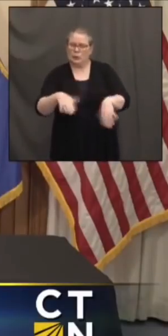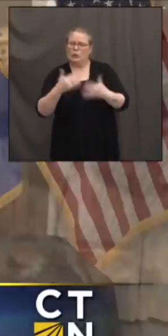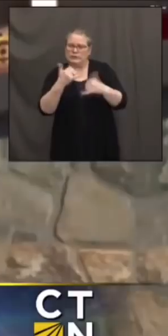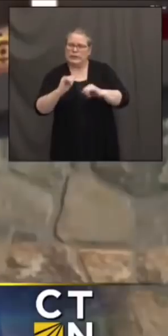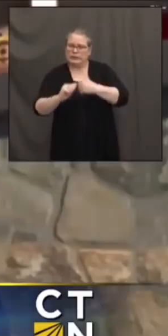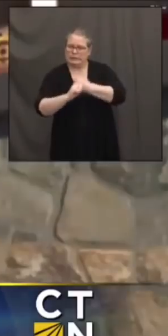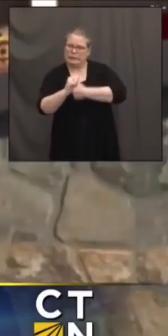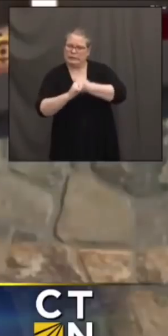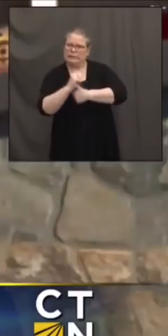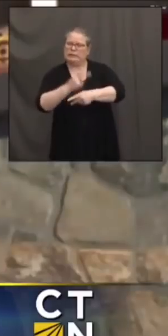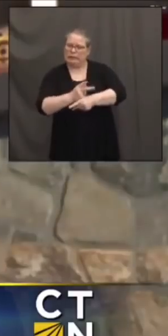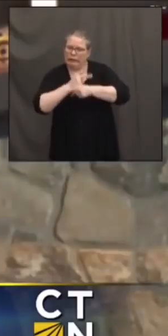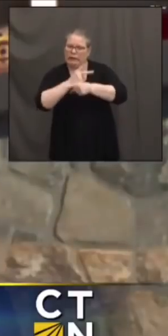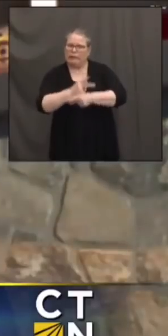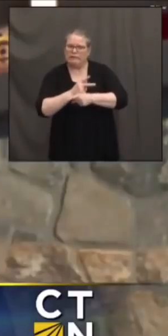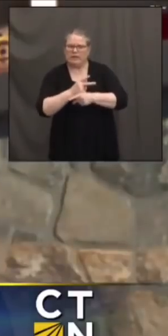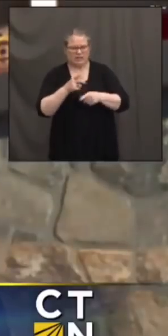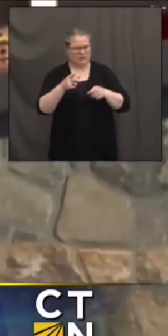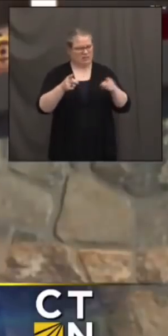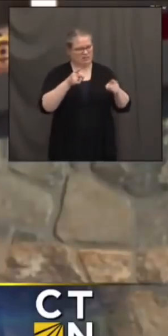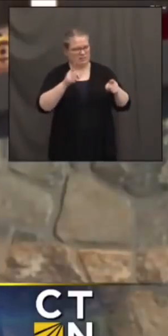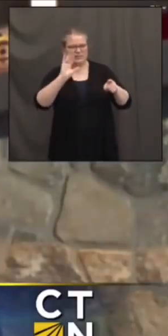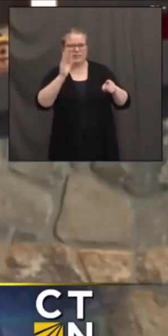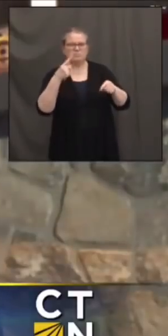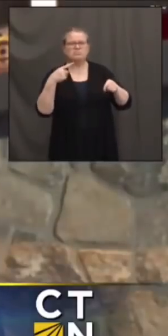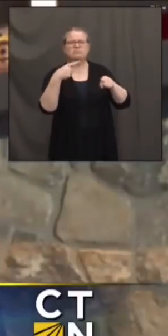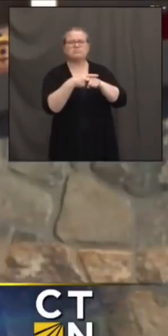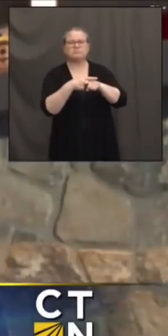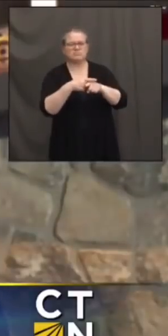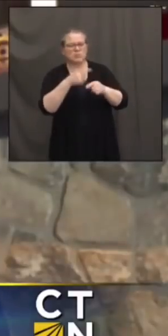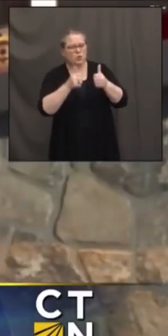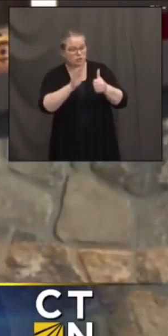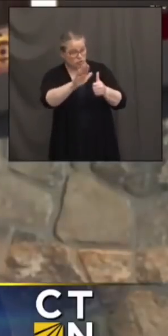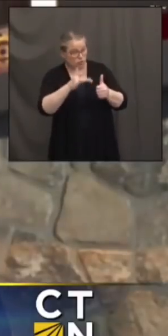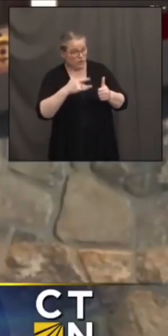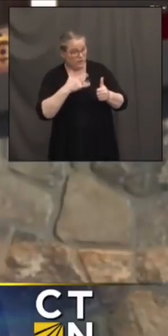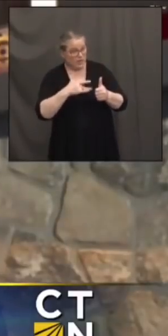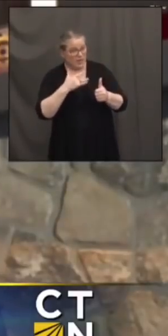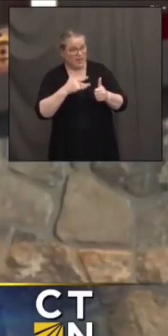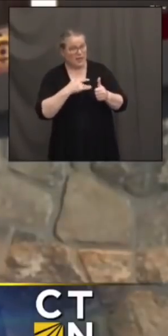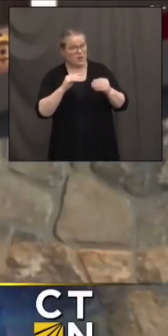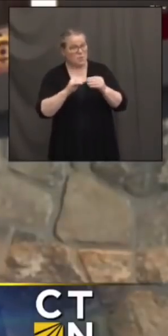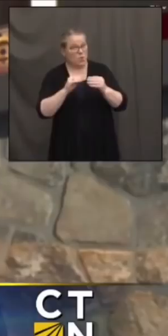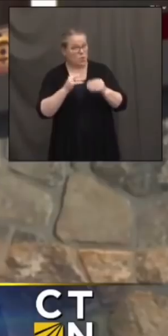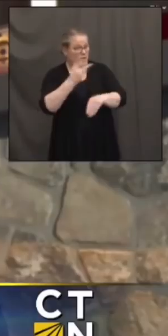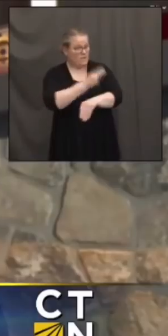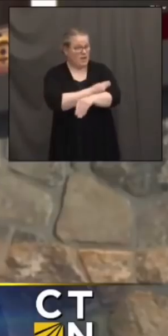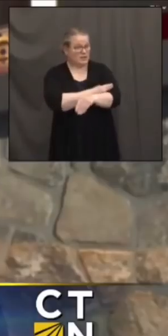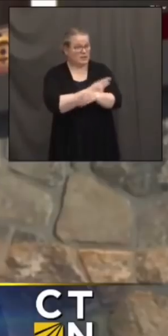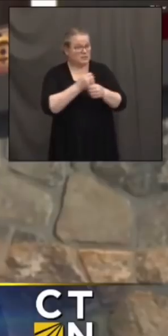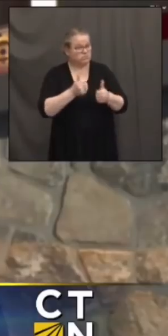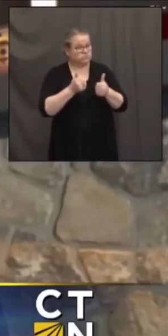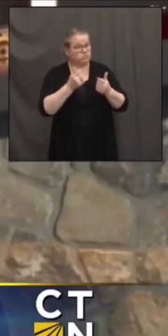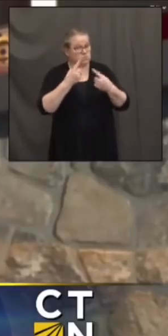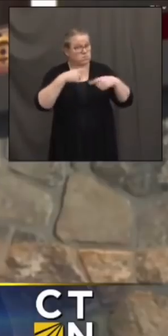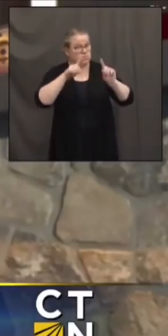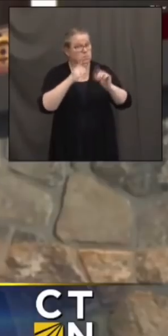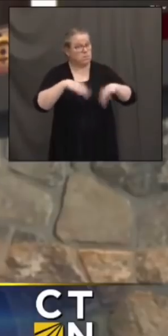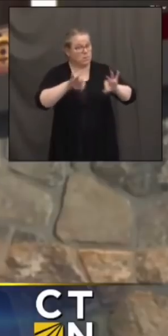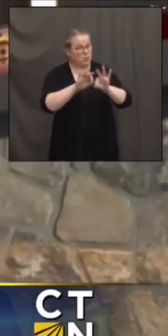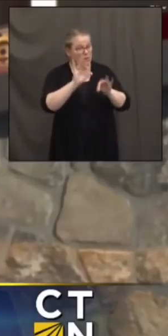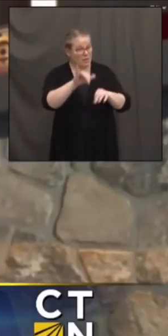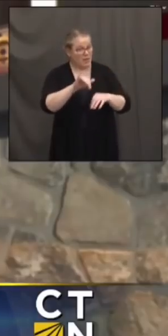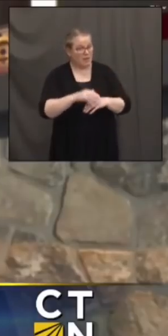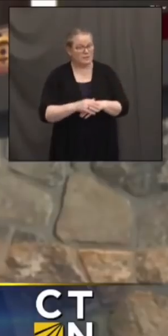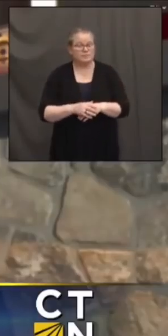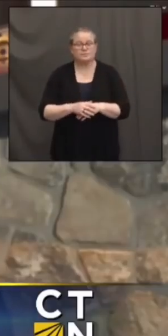think we've crossed an inflection point, and these next 2 or 3 weeks are going to be very difficult because there's